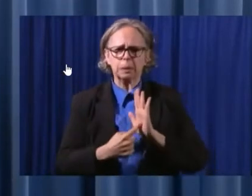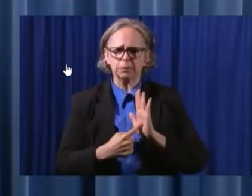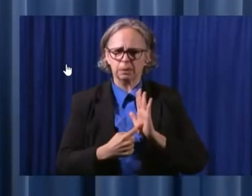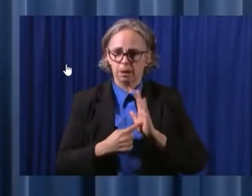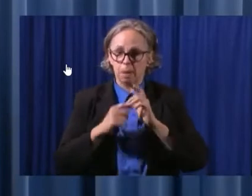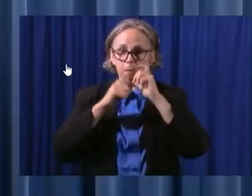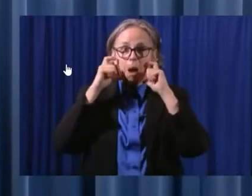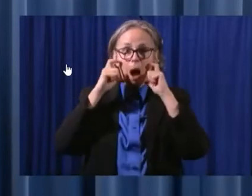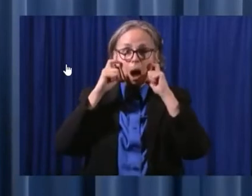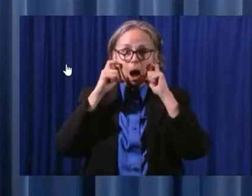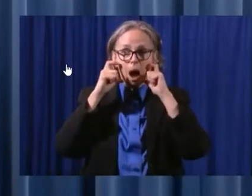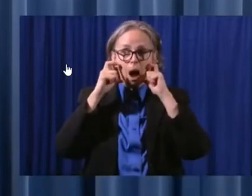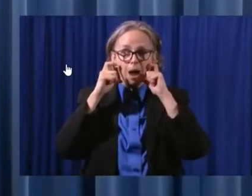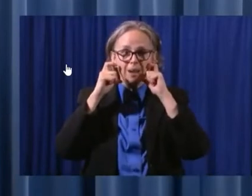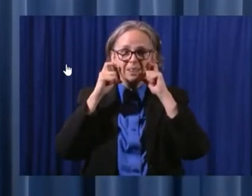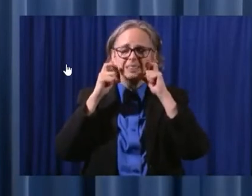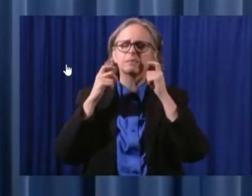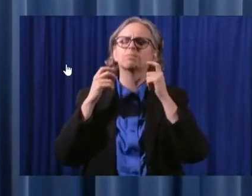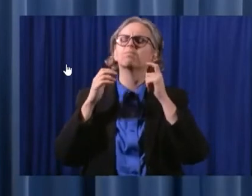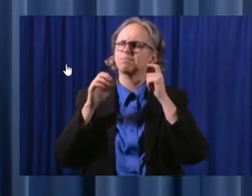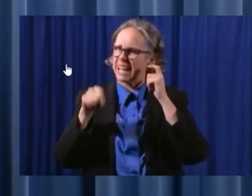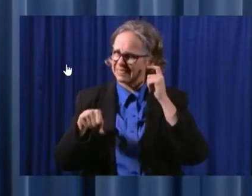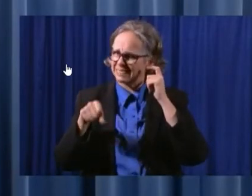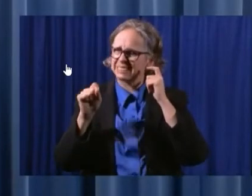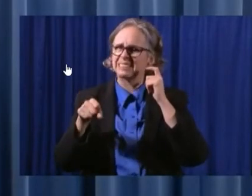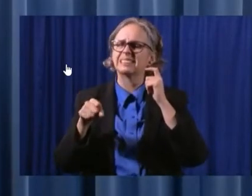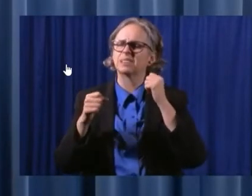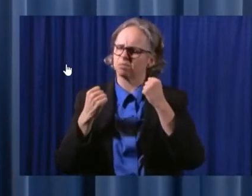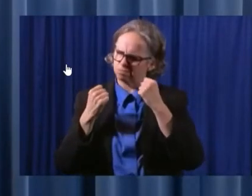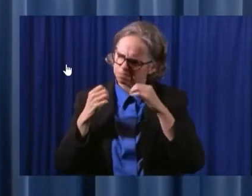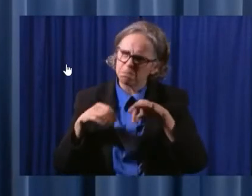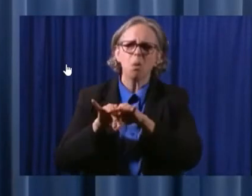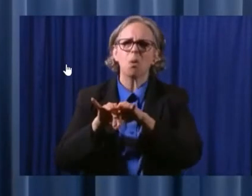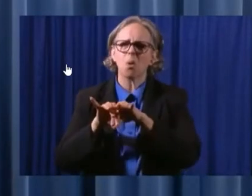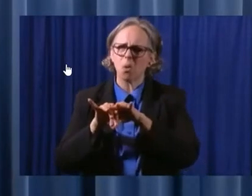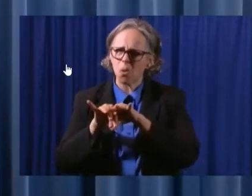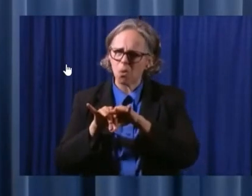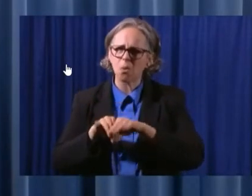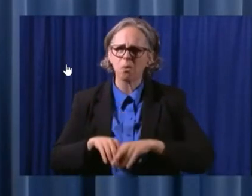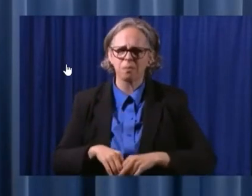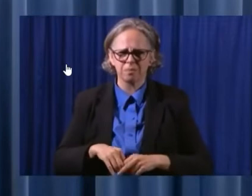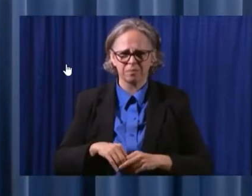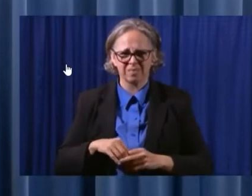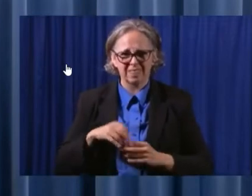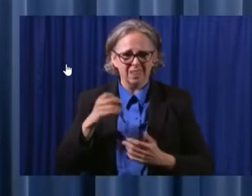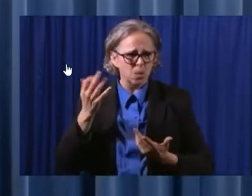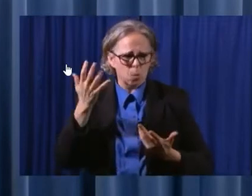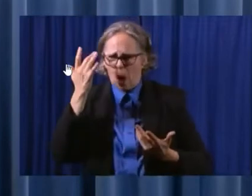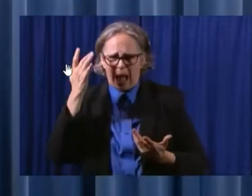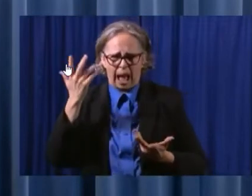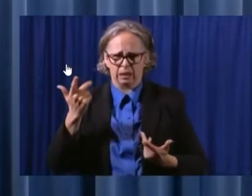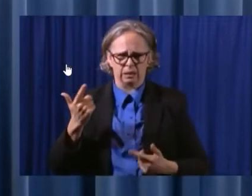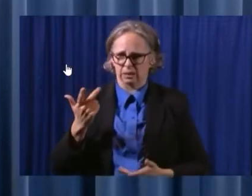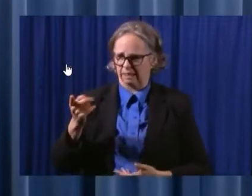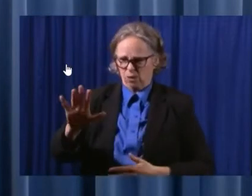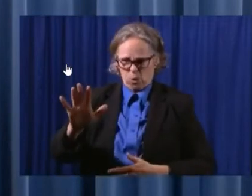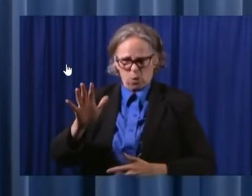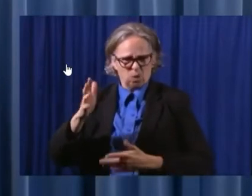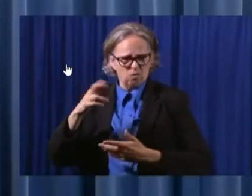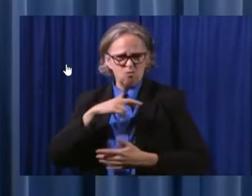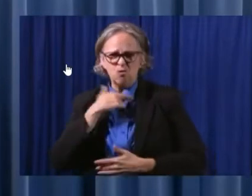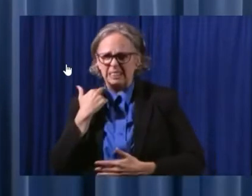recommended at any grade level during periods of increased risk when physical distancing is difficult.